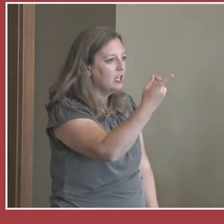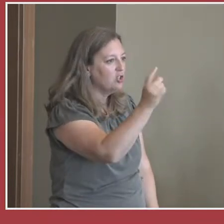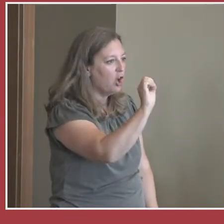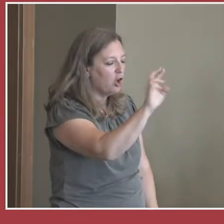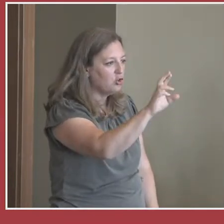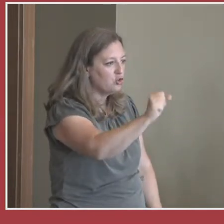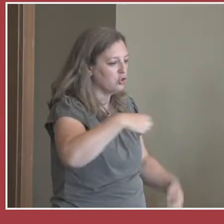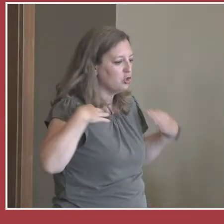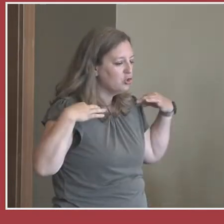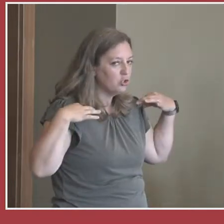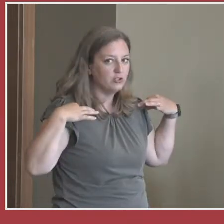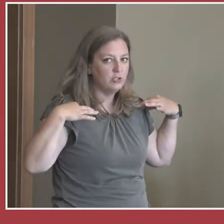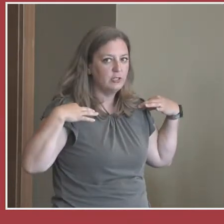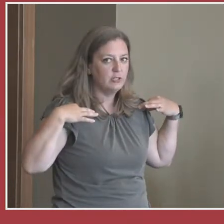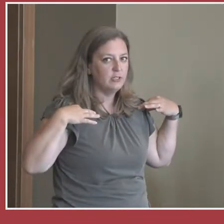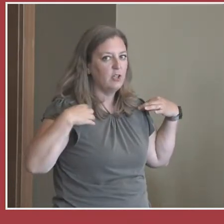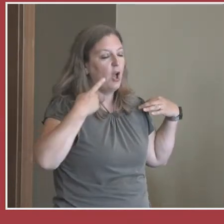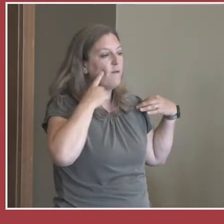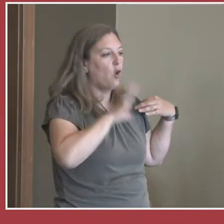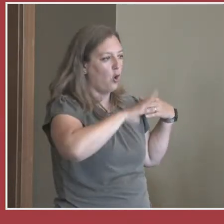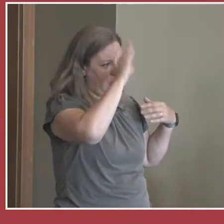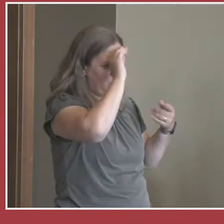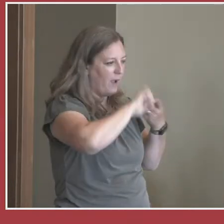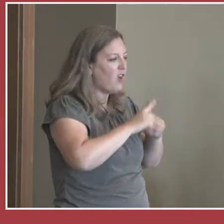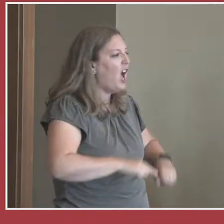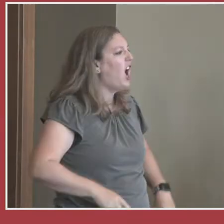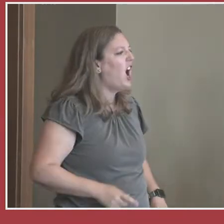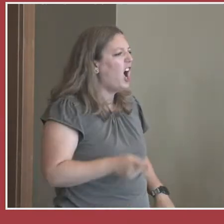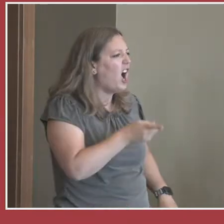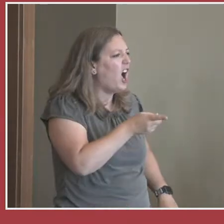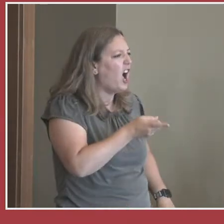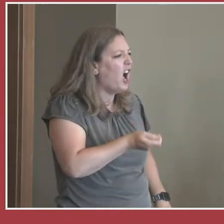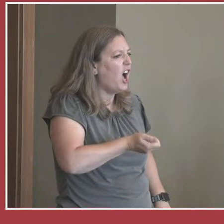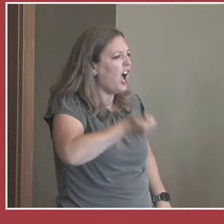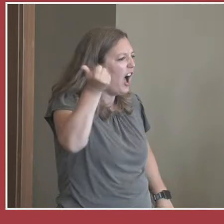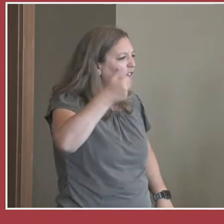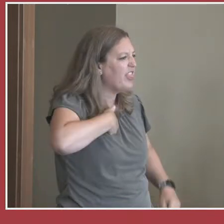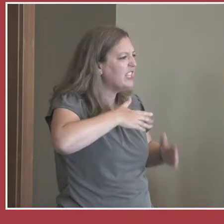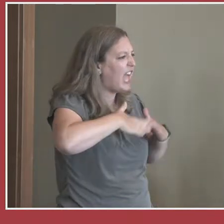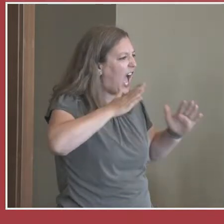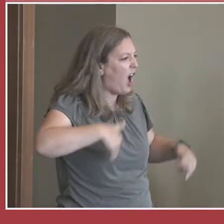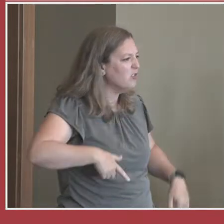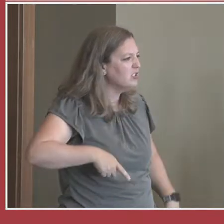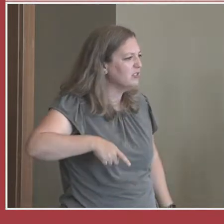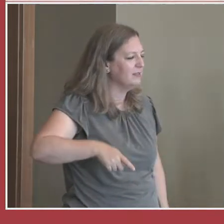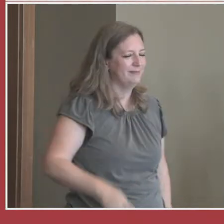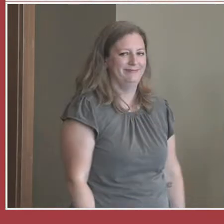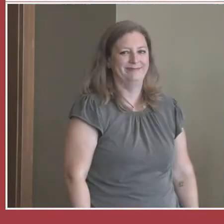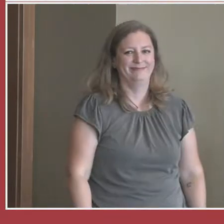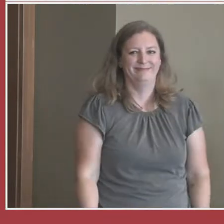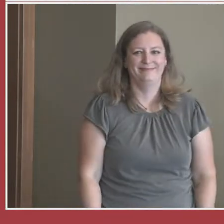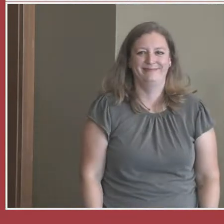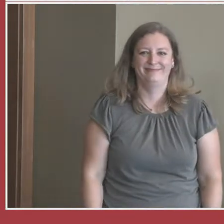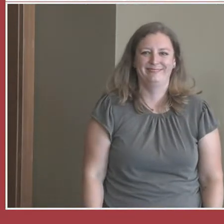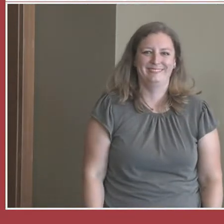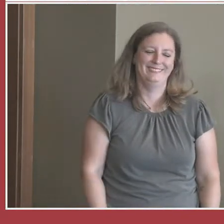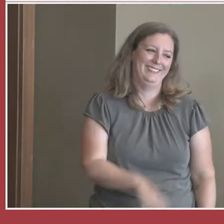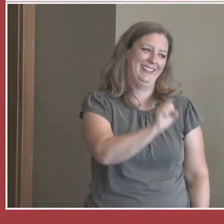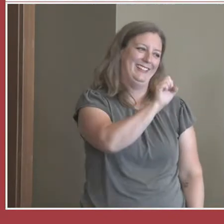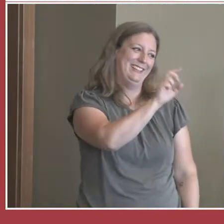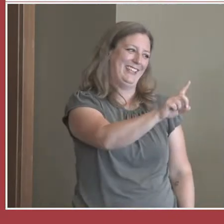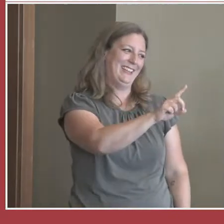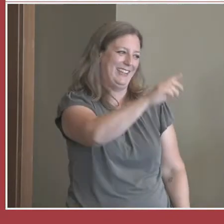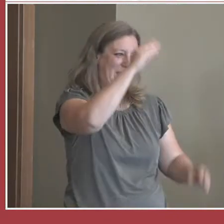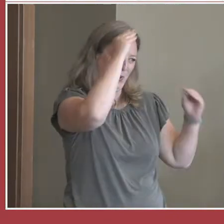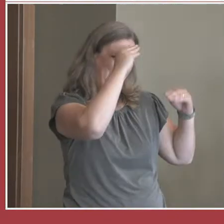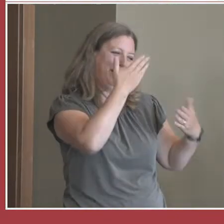Dodgers jersey from her boyfriend, and I said, "Get that out of this house." This is a San Diego cap.